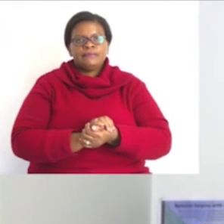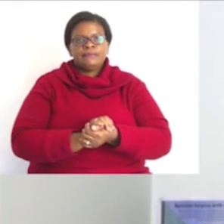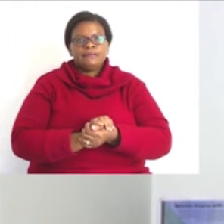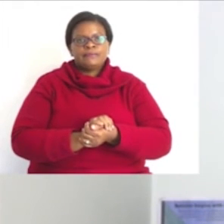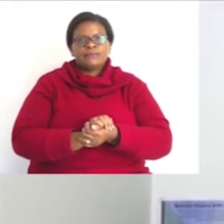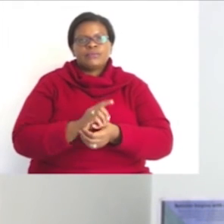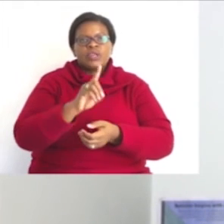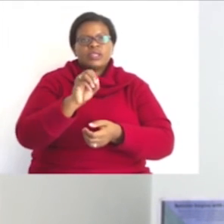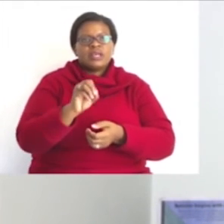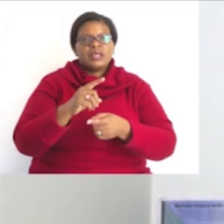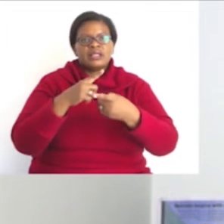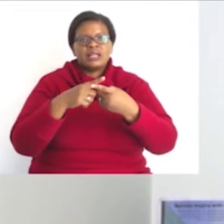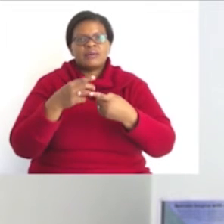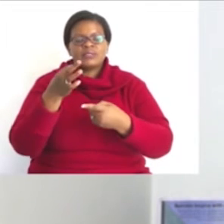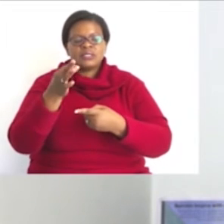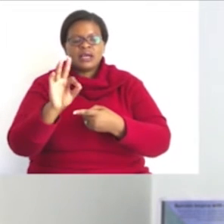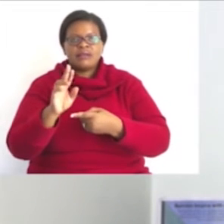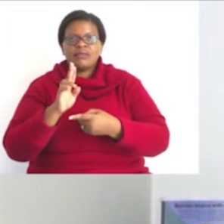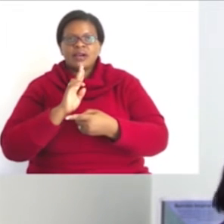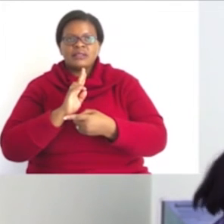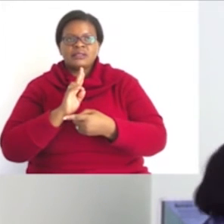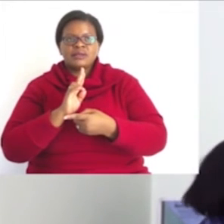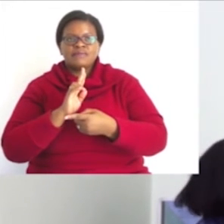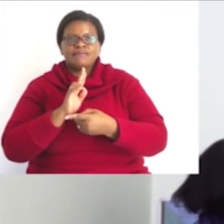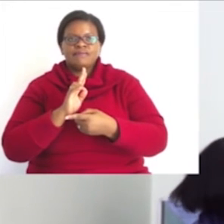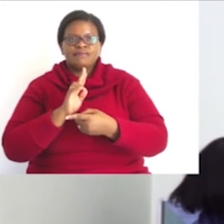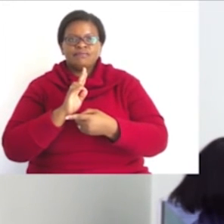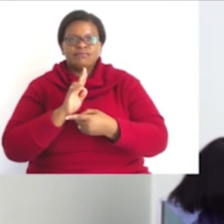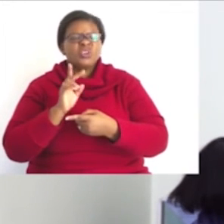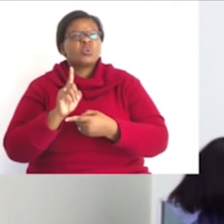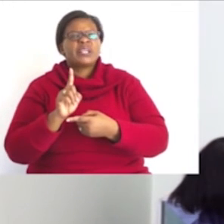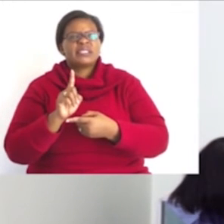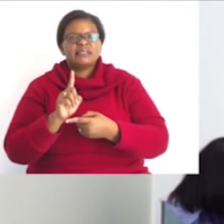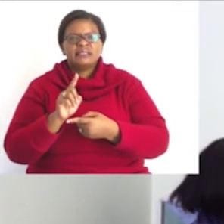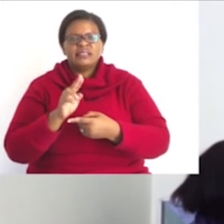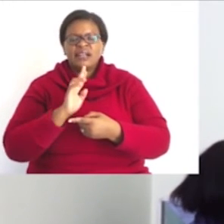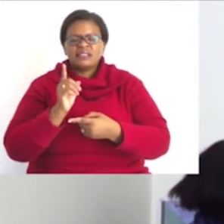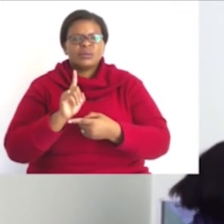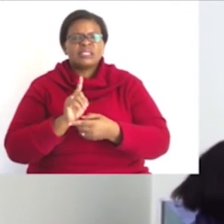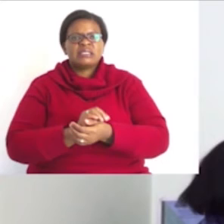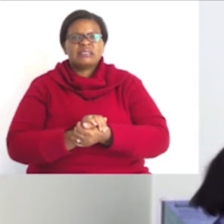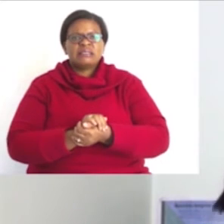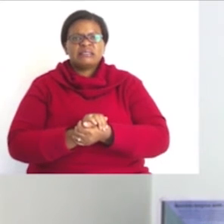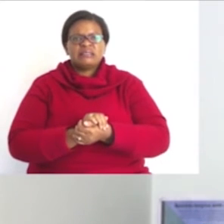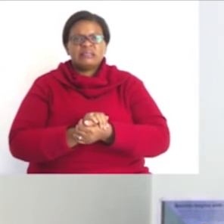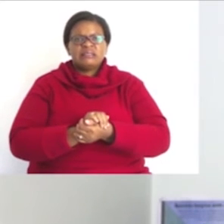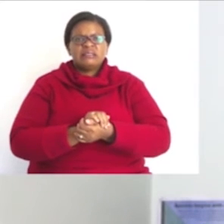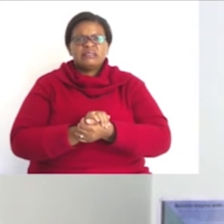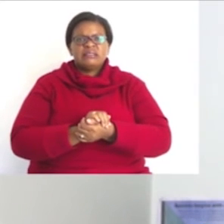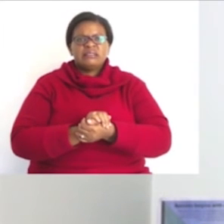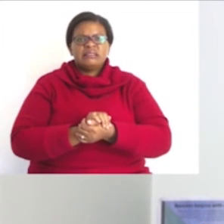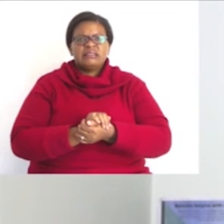10 times 9. What is our answer? 10 times 9